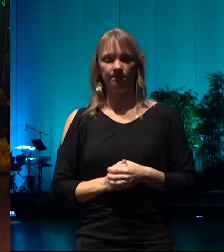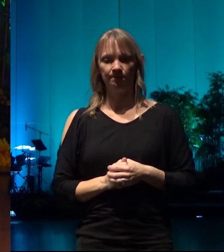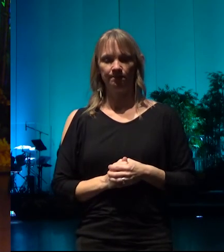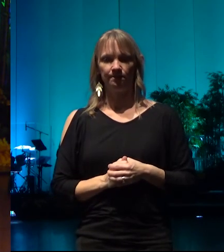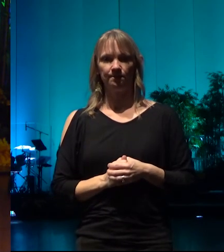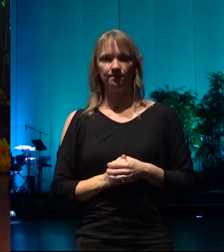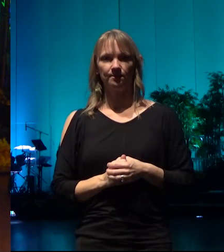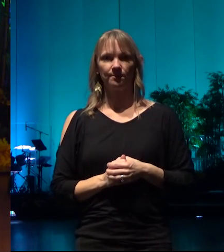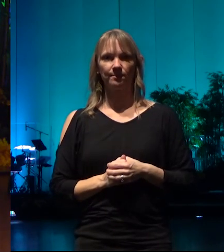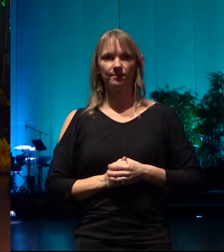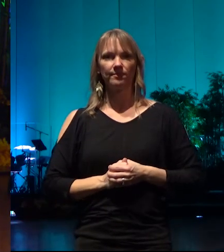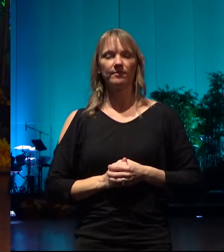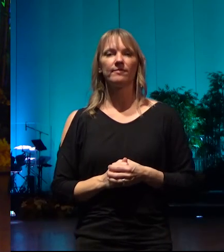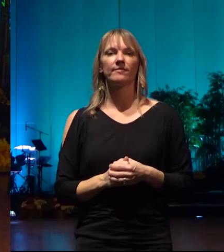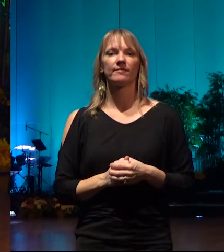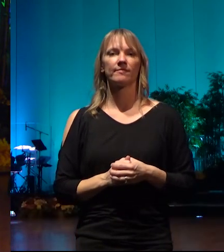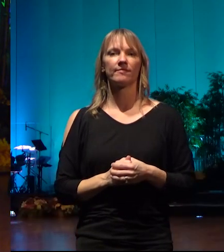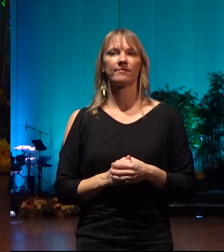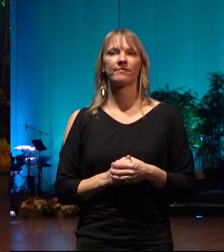one of us